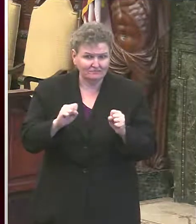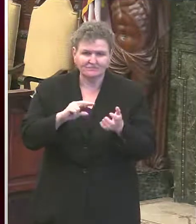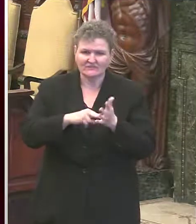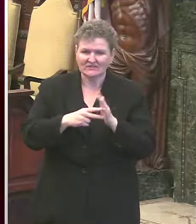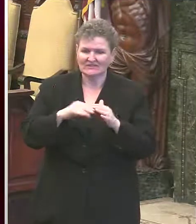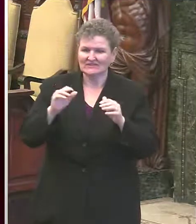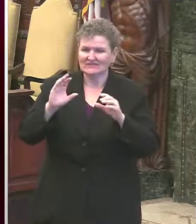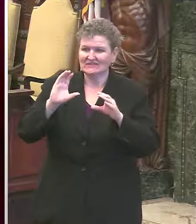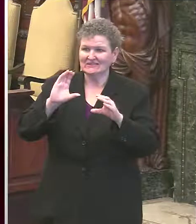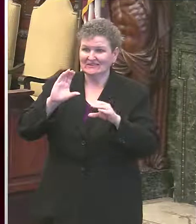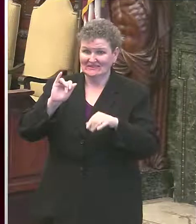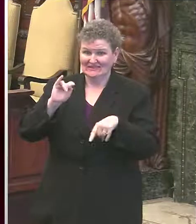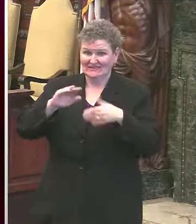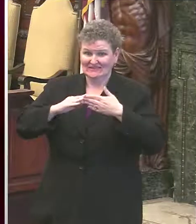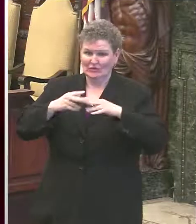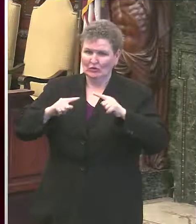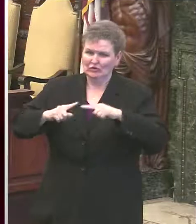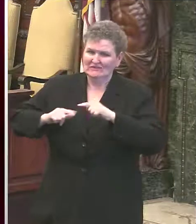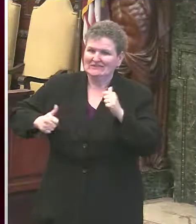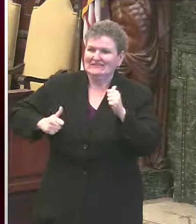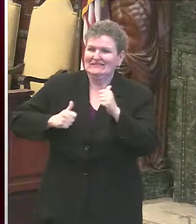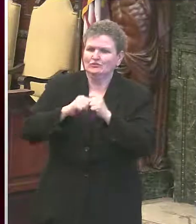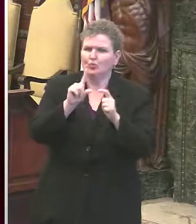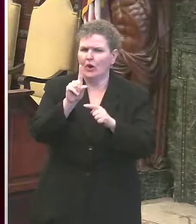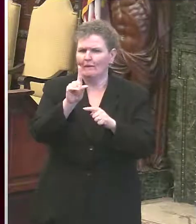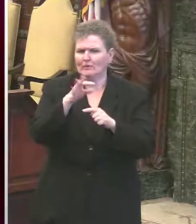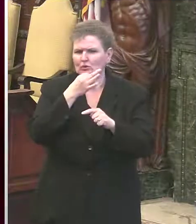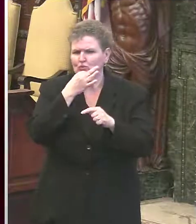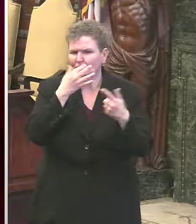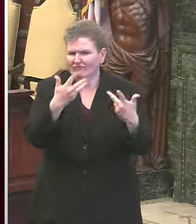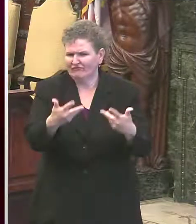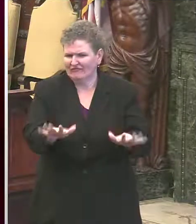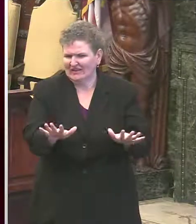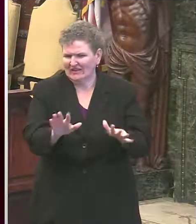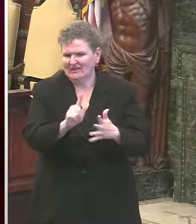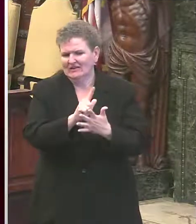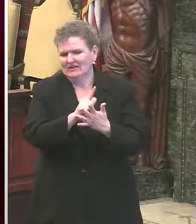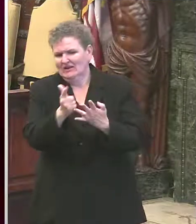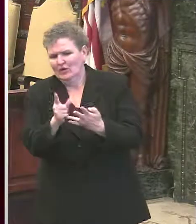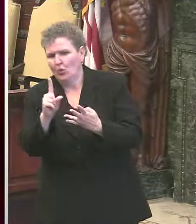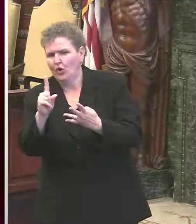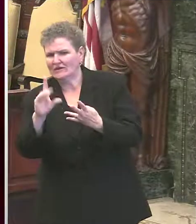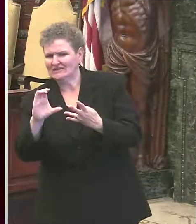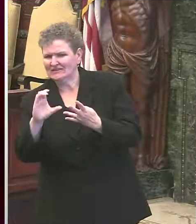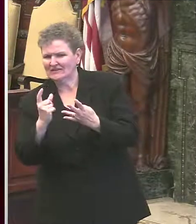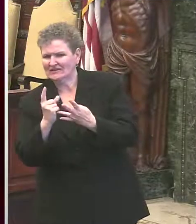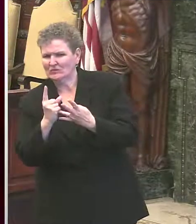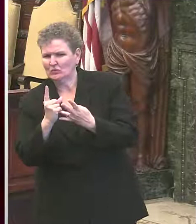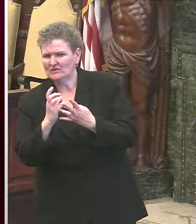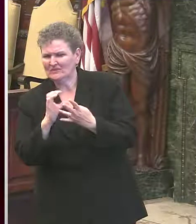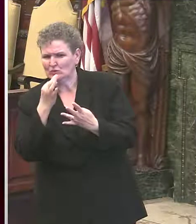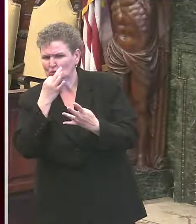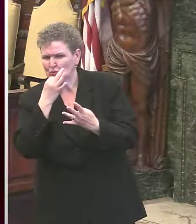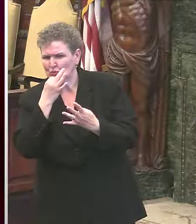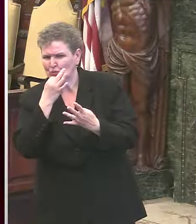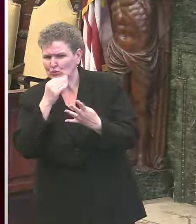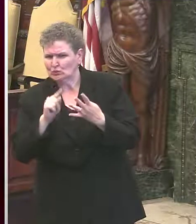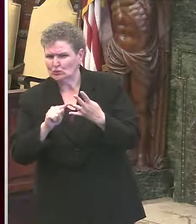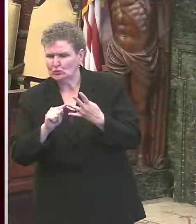on the 1B phase, I mean, how soon are you expecting to move to 1C, especially considering your 50% projection by the end of